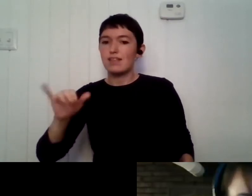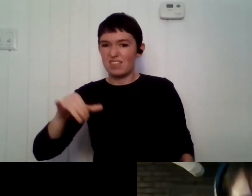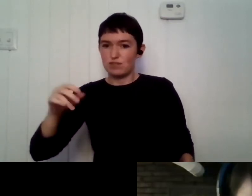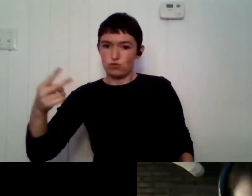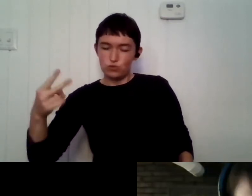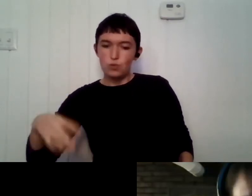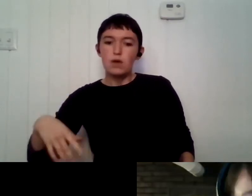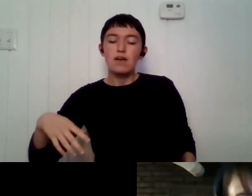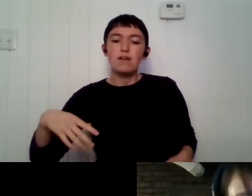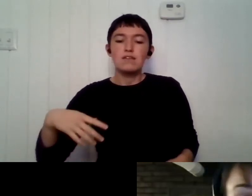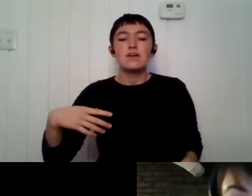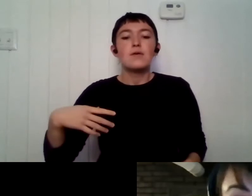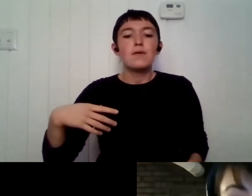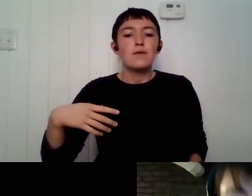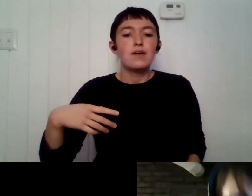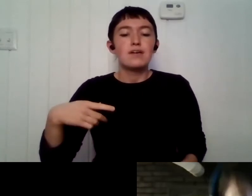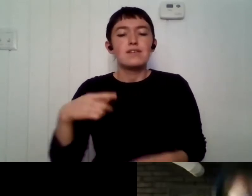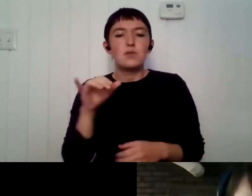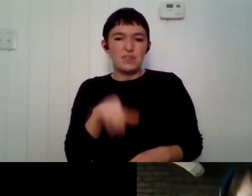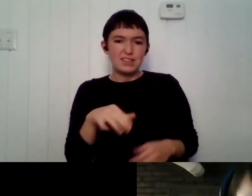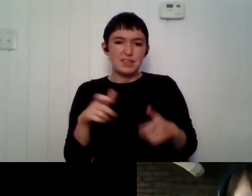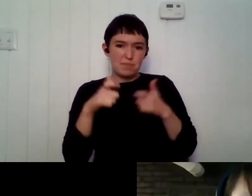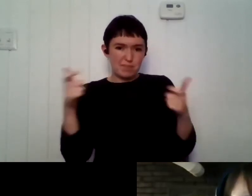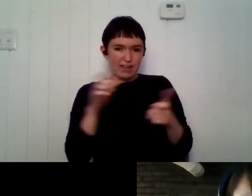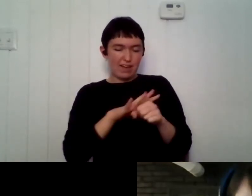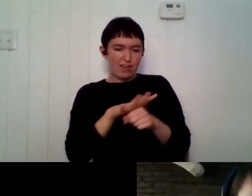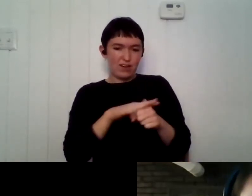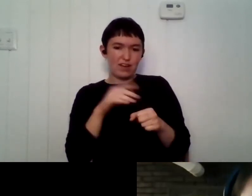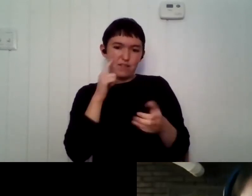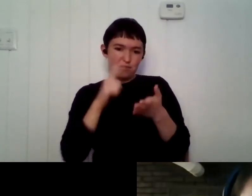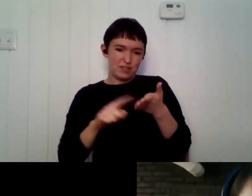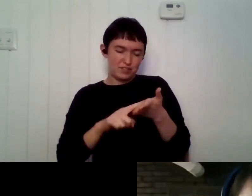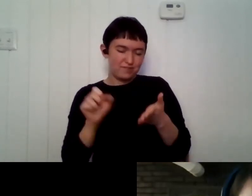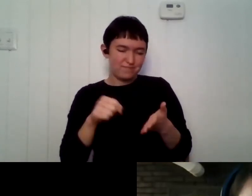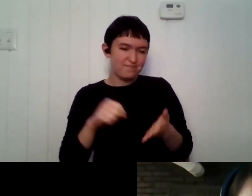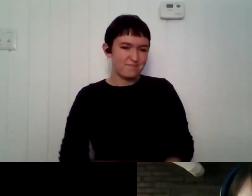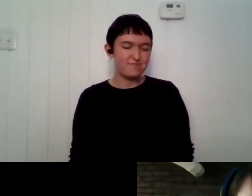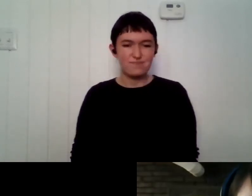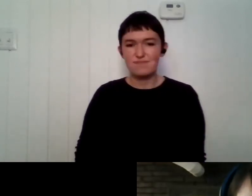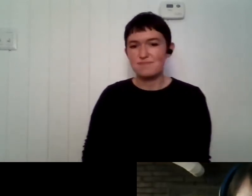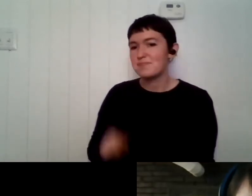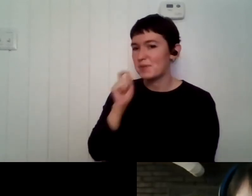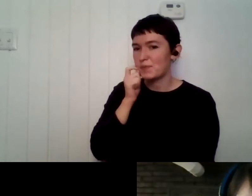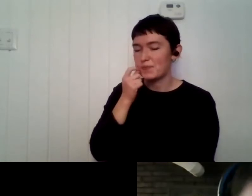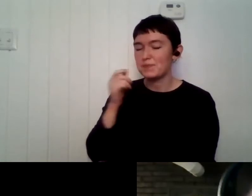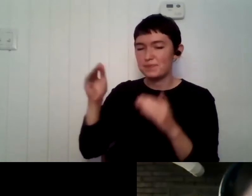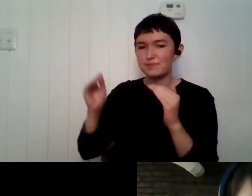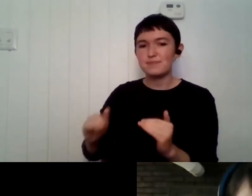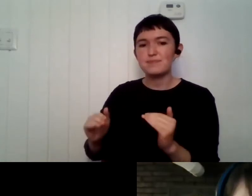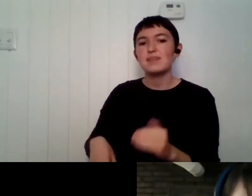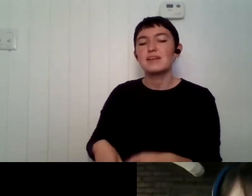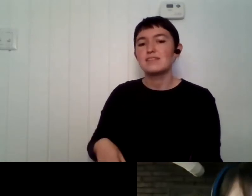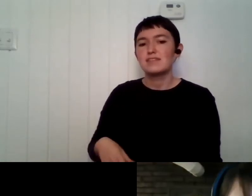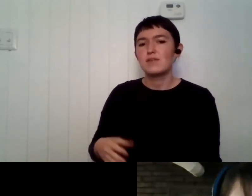of proteins. Yeah, that's another big area of research, actually. Yeah, very cool. Next question, how much of your day